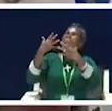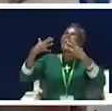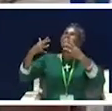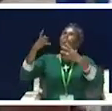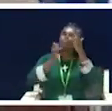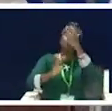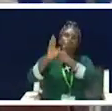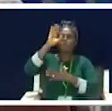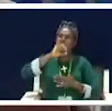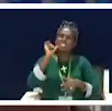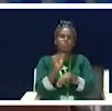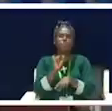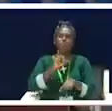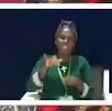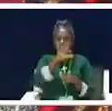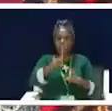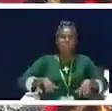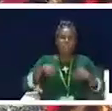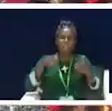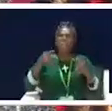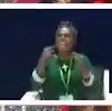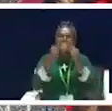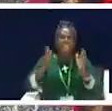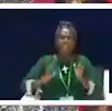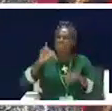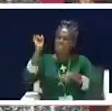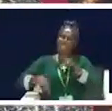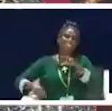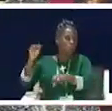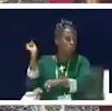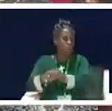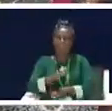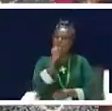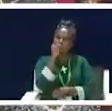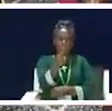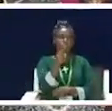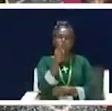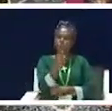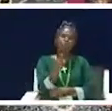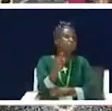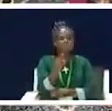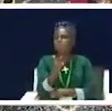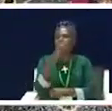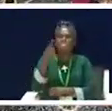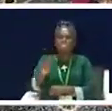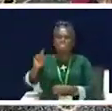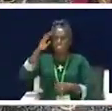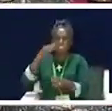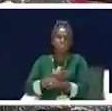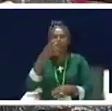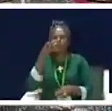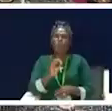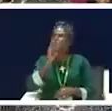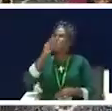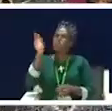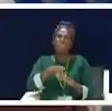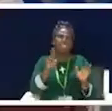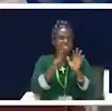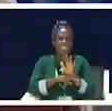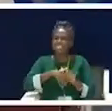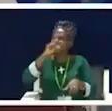life, the enemy cannot overcome or outwit you. The son of wickedness will not be able to afflict